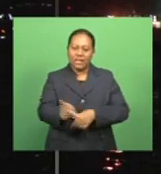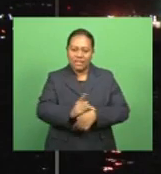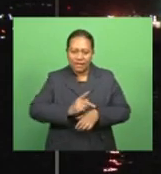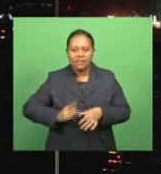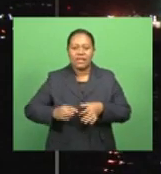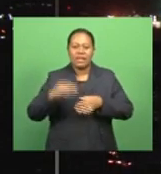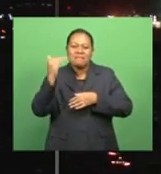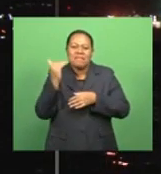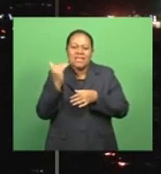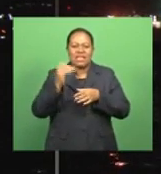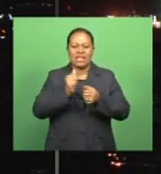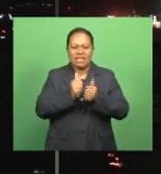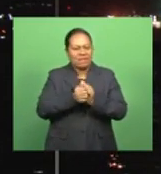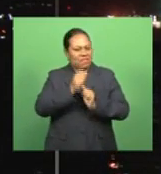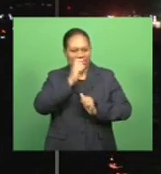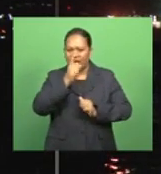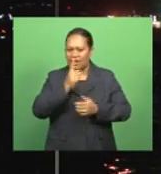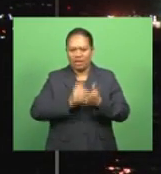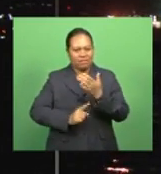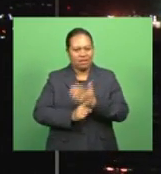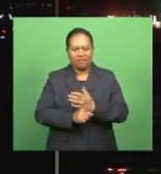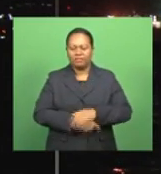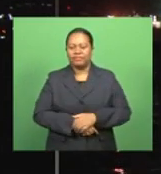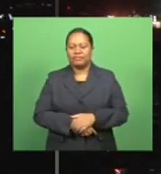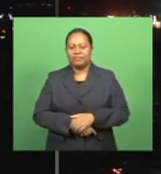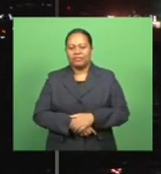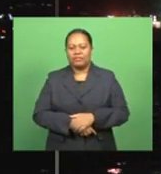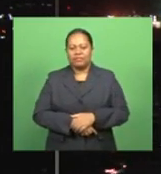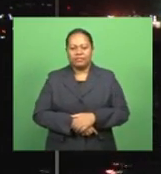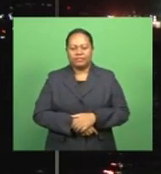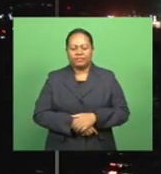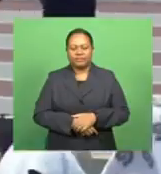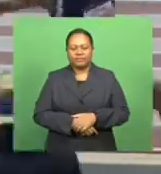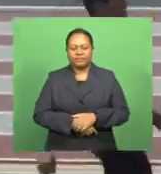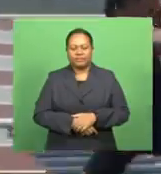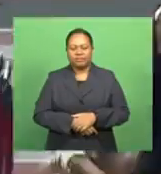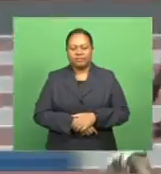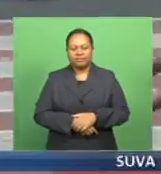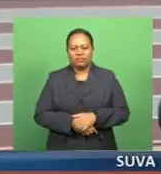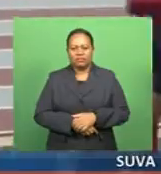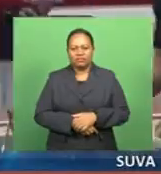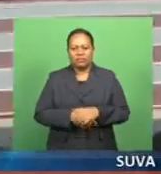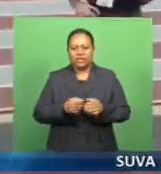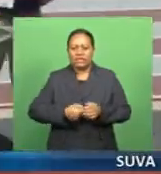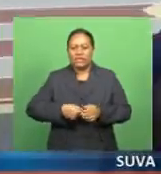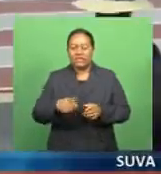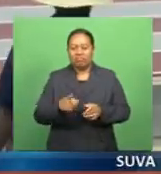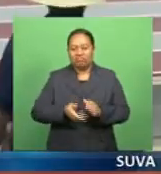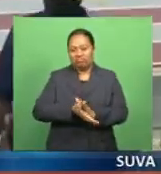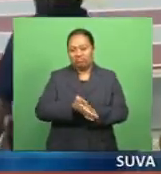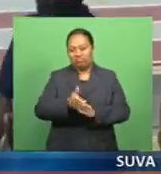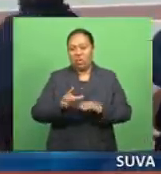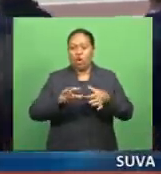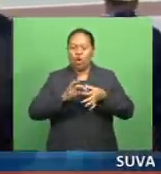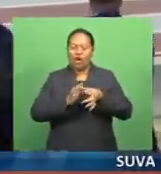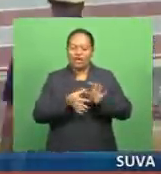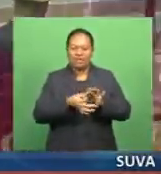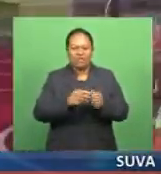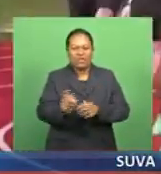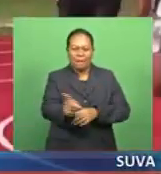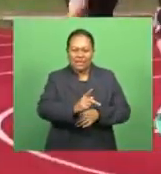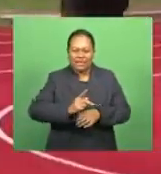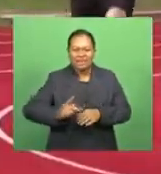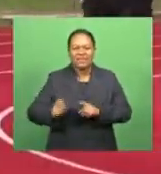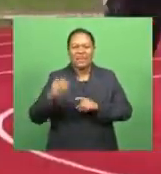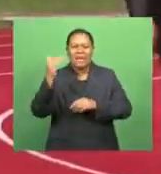year may not be viable. Tali Matairakula with the story. Sending athletes to both the Olympics and Pacific Mini